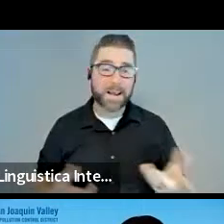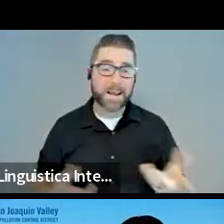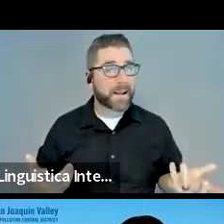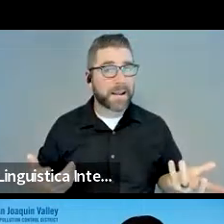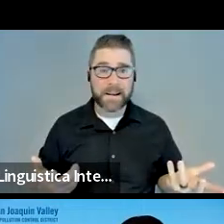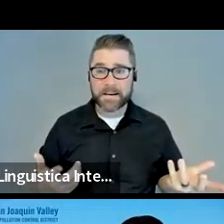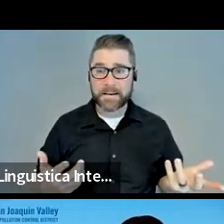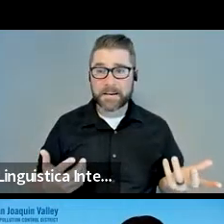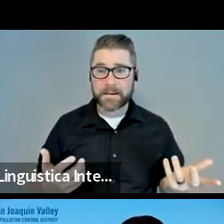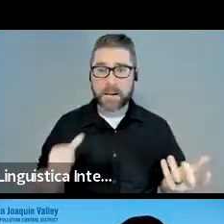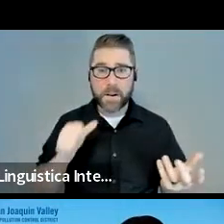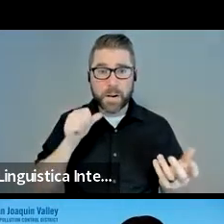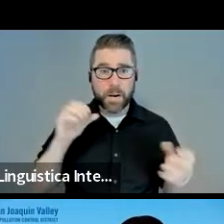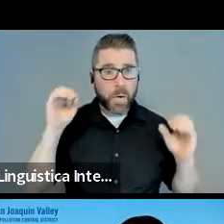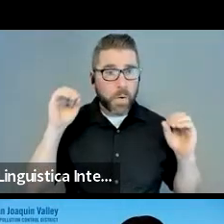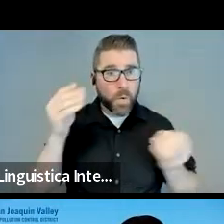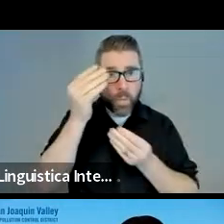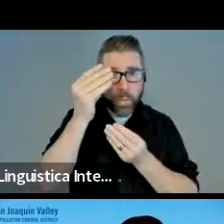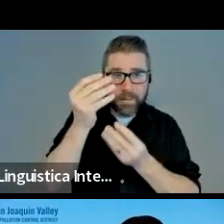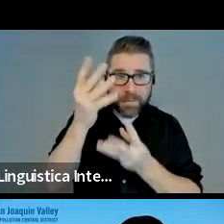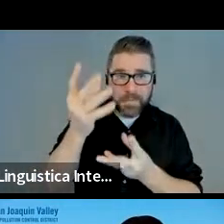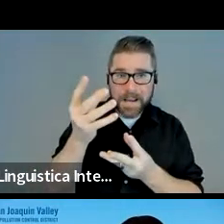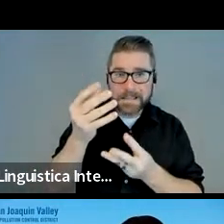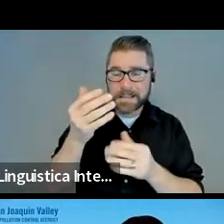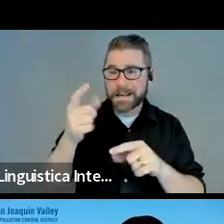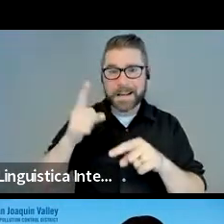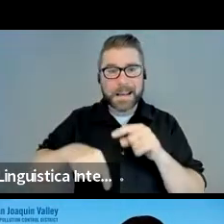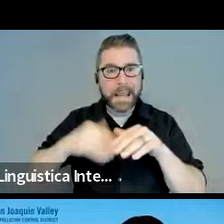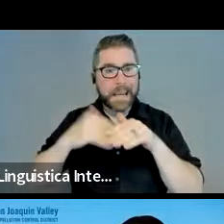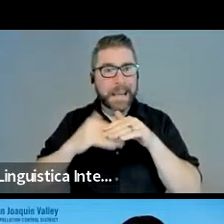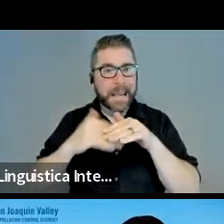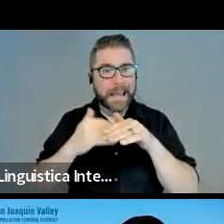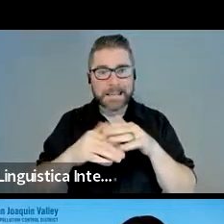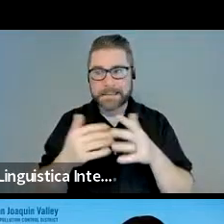do? And I was told that I was supposed to get